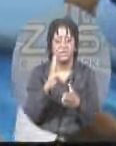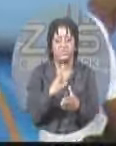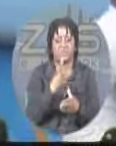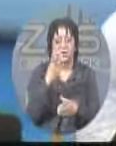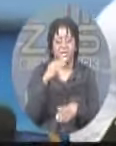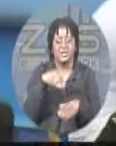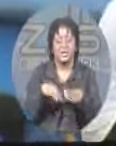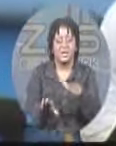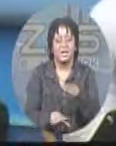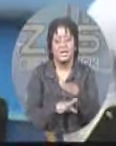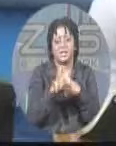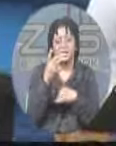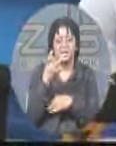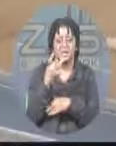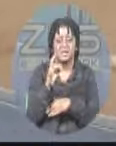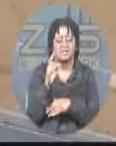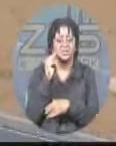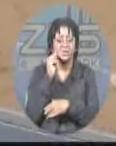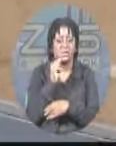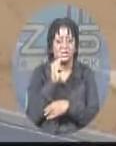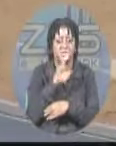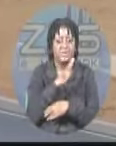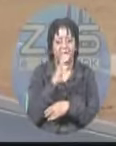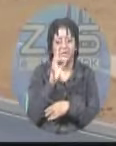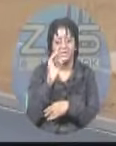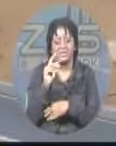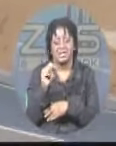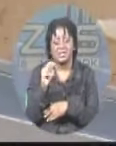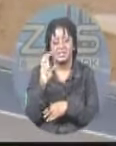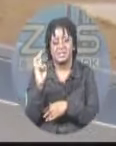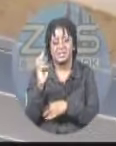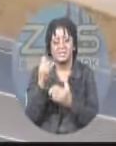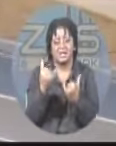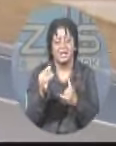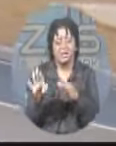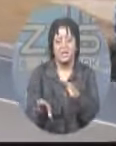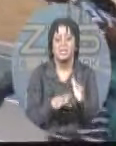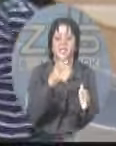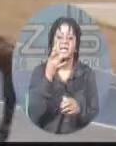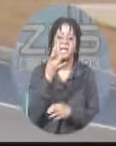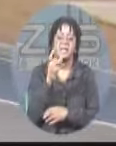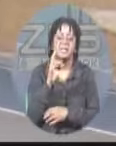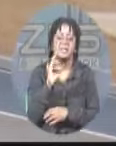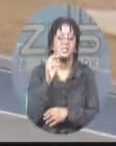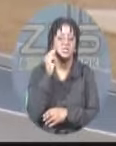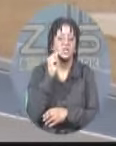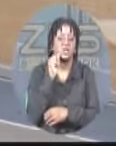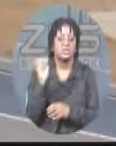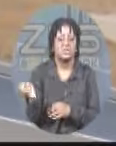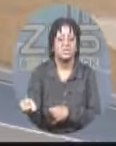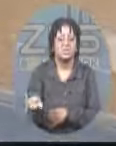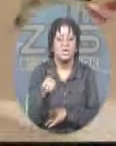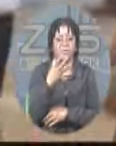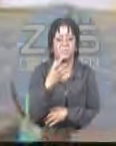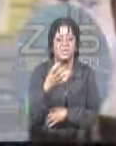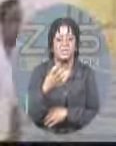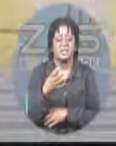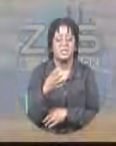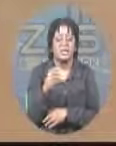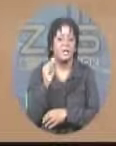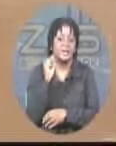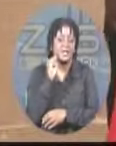girls, 5 feet 6. Now to the under 18 girls shot put. Acacia Aswood 7th with a toss of